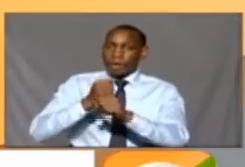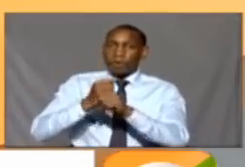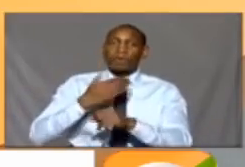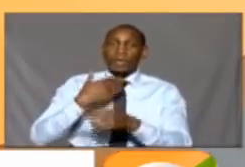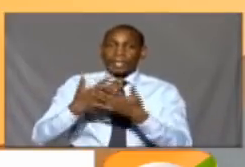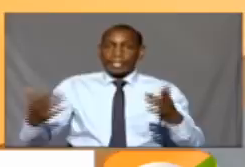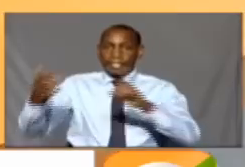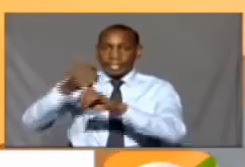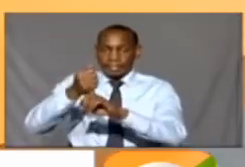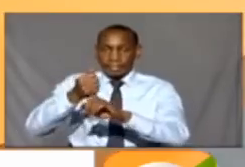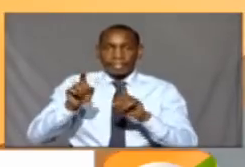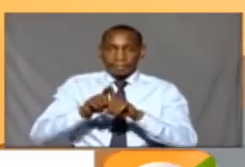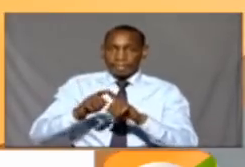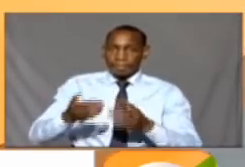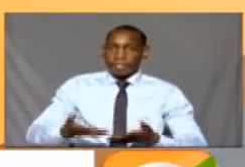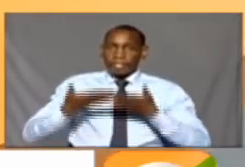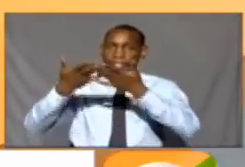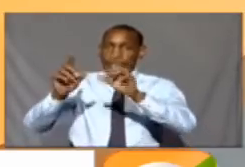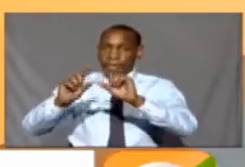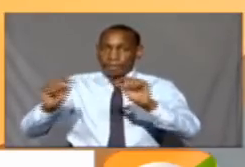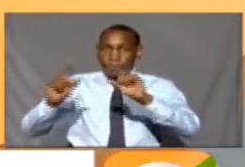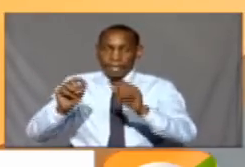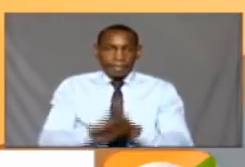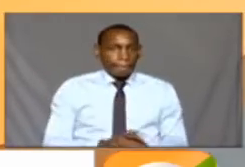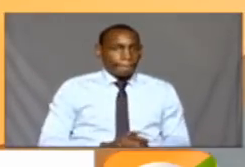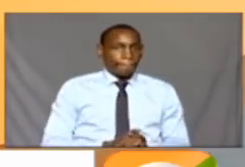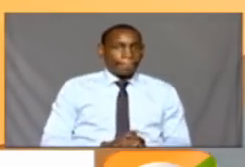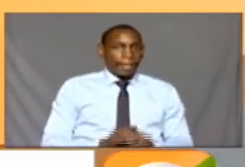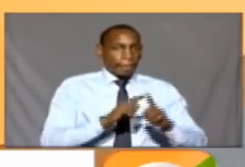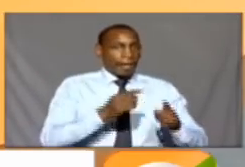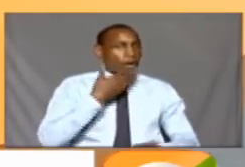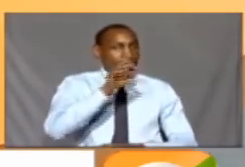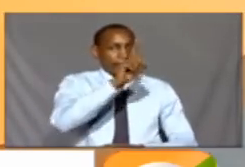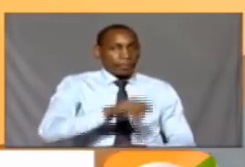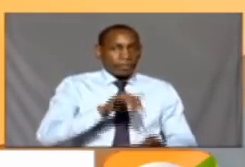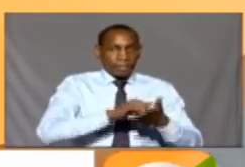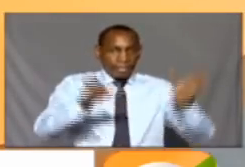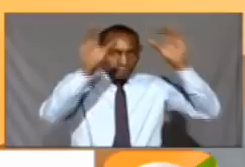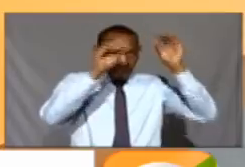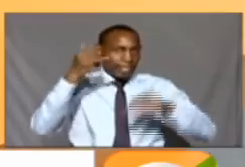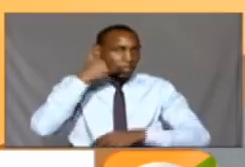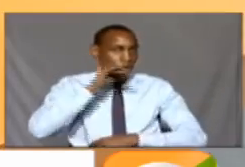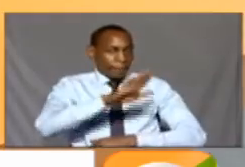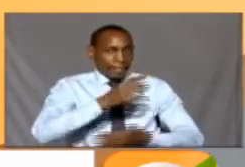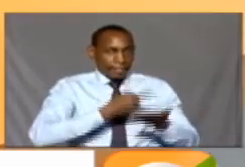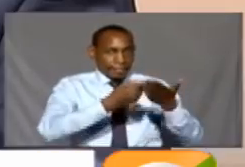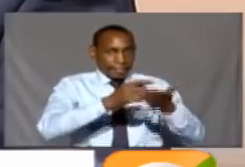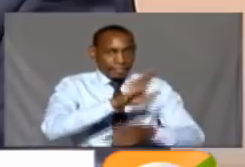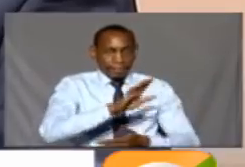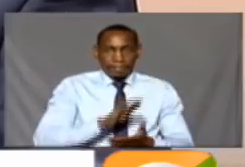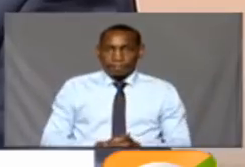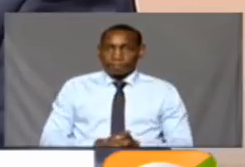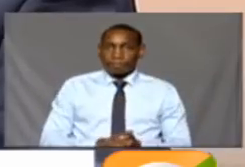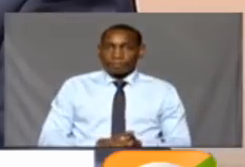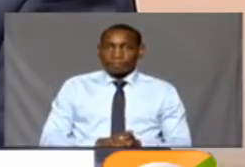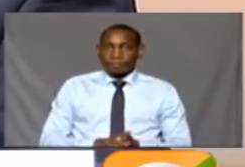Okay. And we went and delivered our message. But you're still not answering yes. the question of one of our viewers. Did the president call you at any point to talk about the that? The end justifies